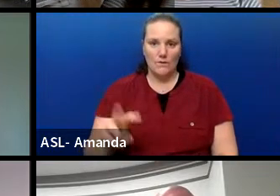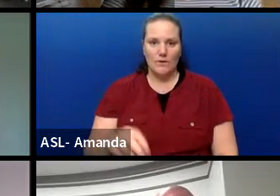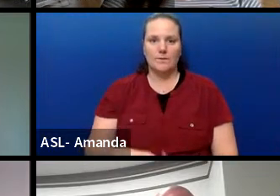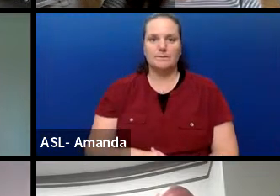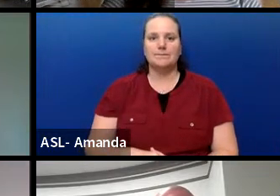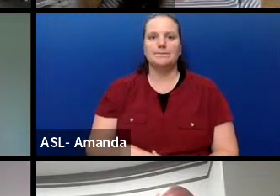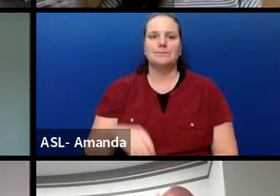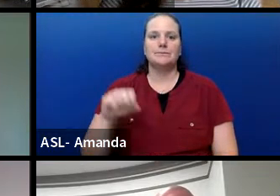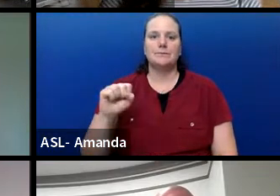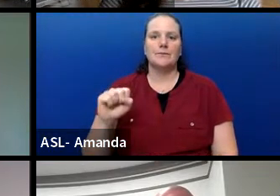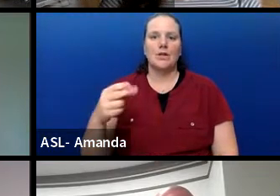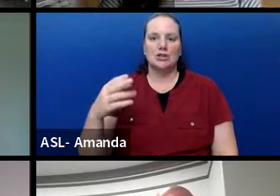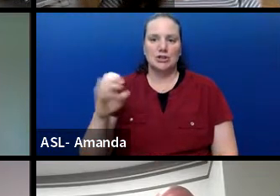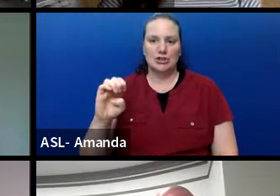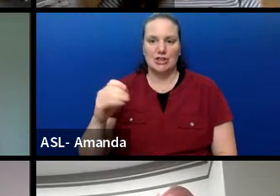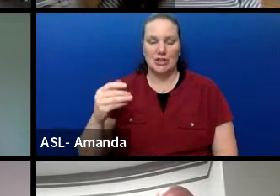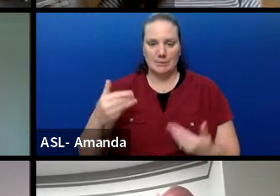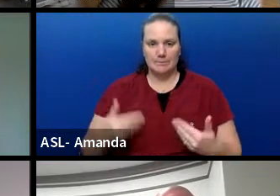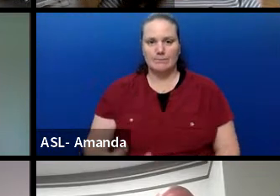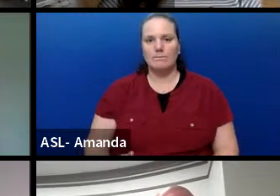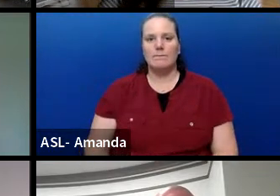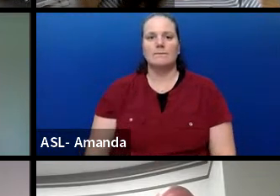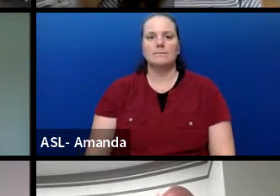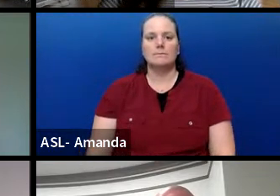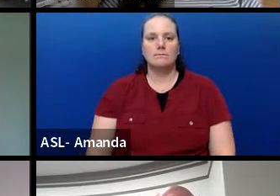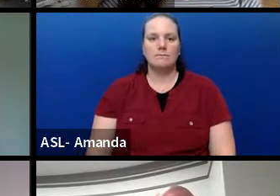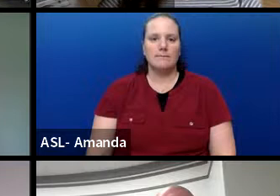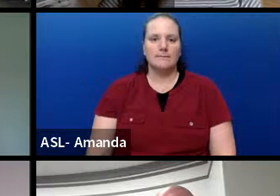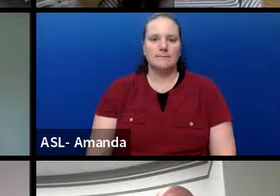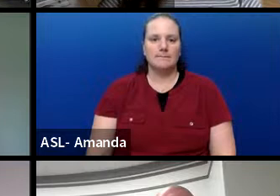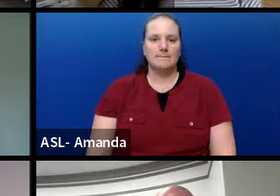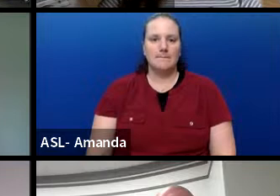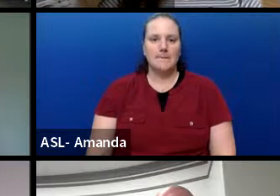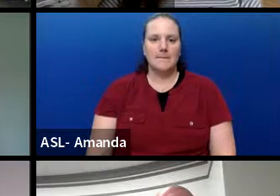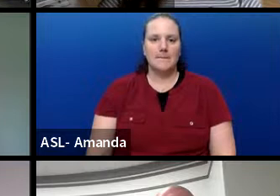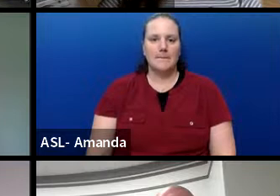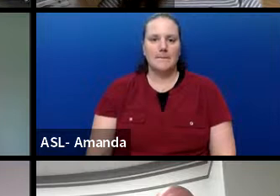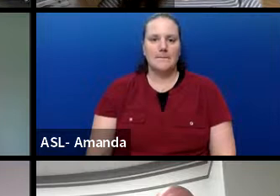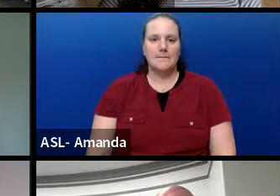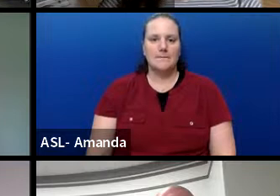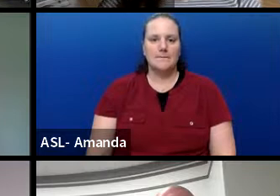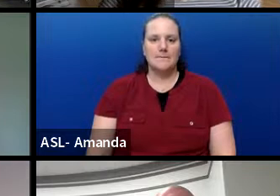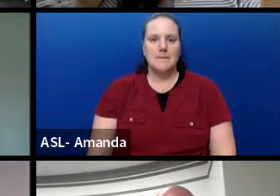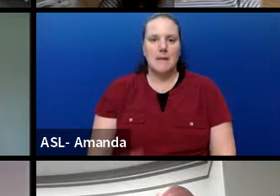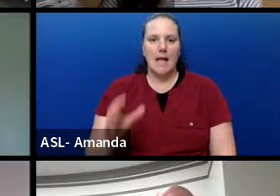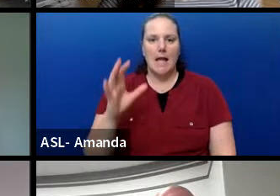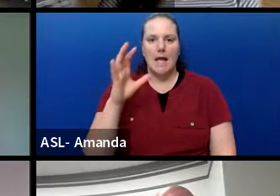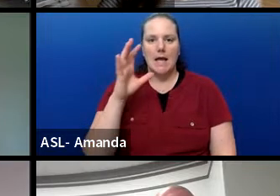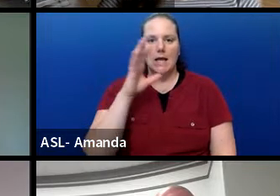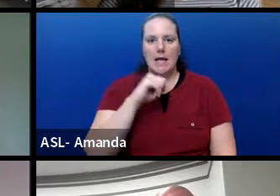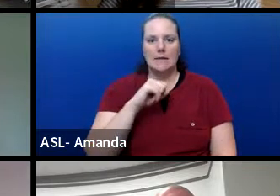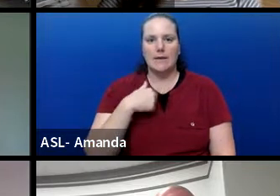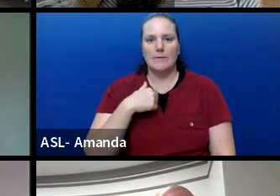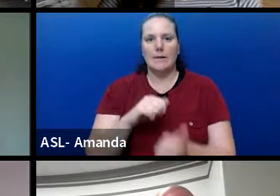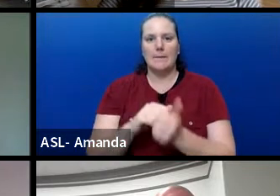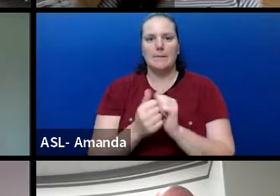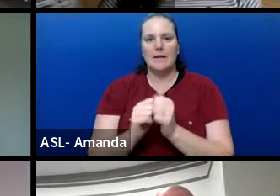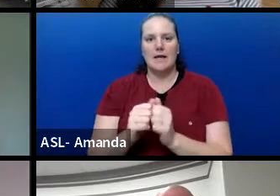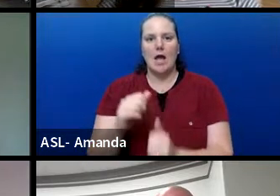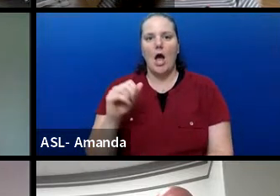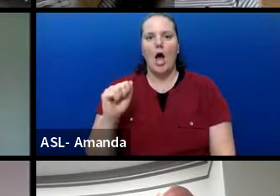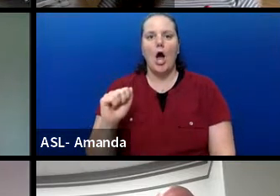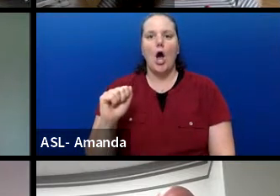her pronouns. Let me see. I guess I would compete in an equestrian